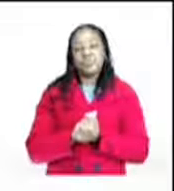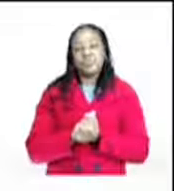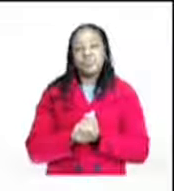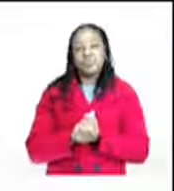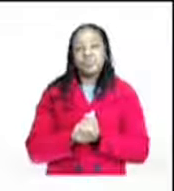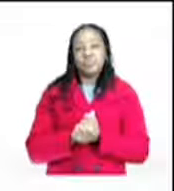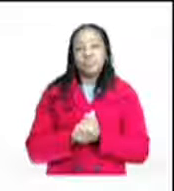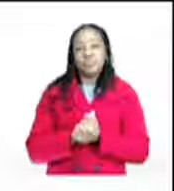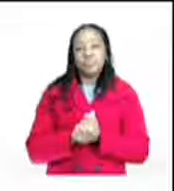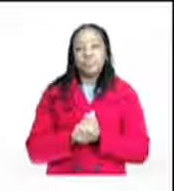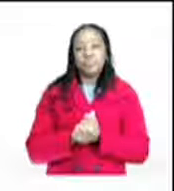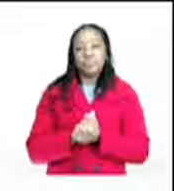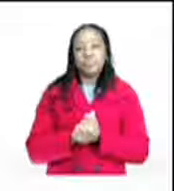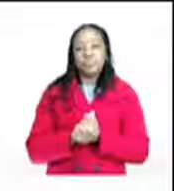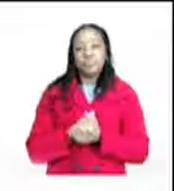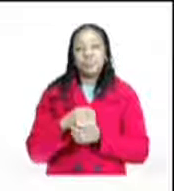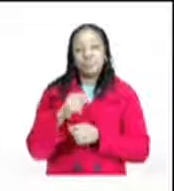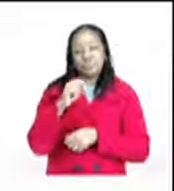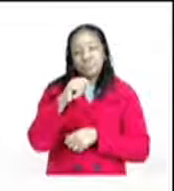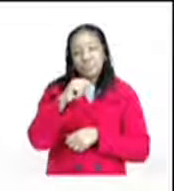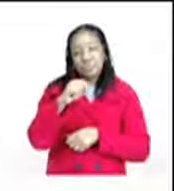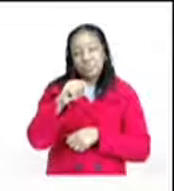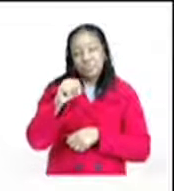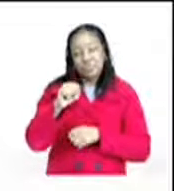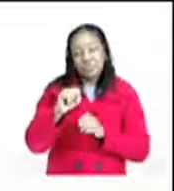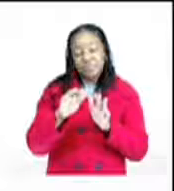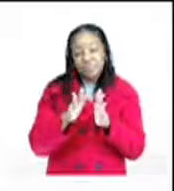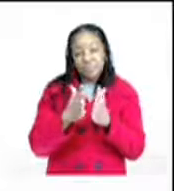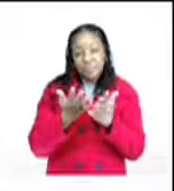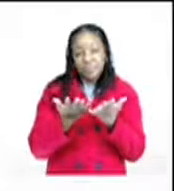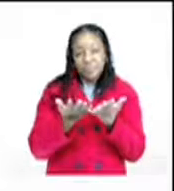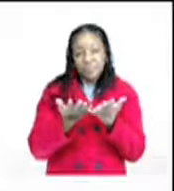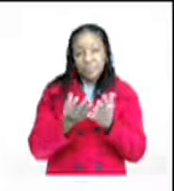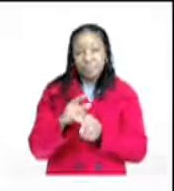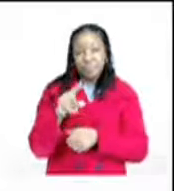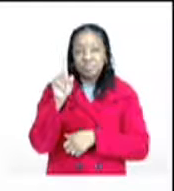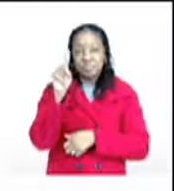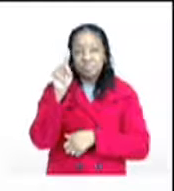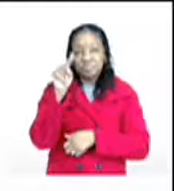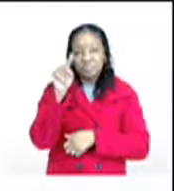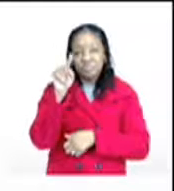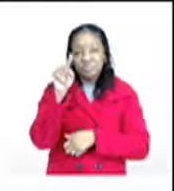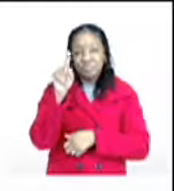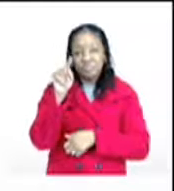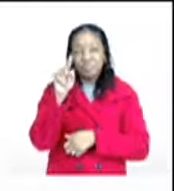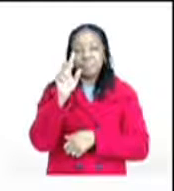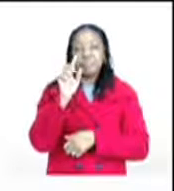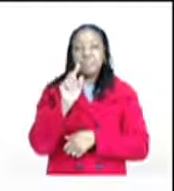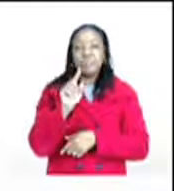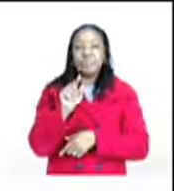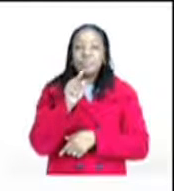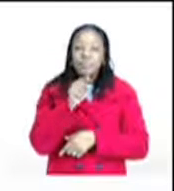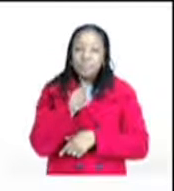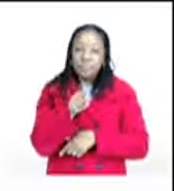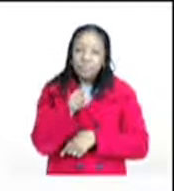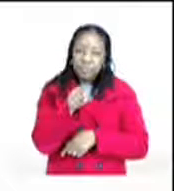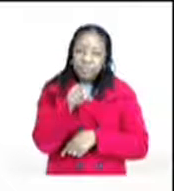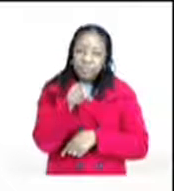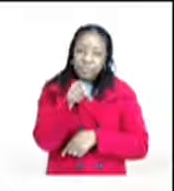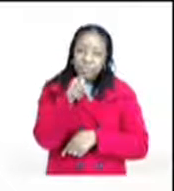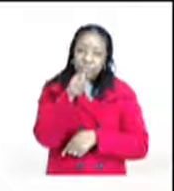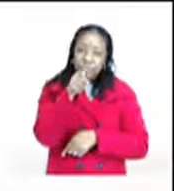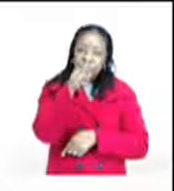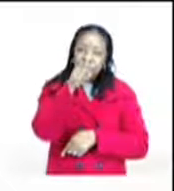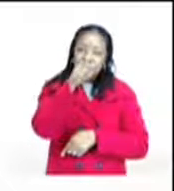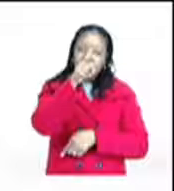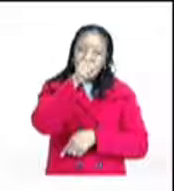of writing. Put your finger on the dot and go around